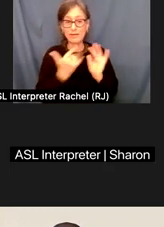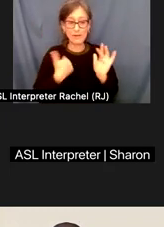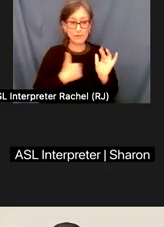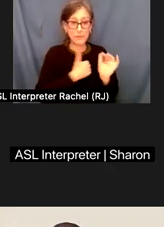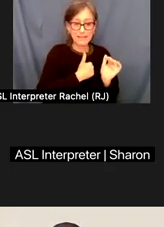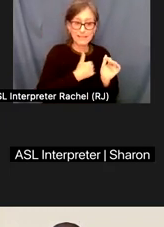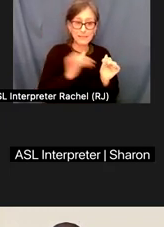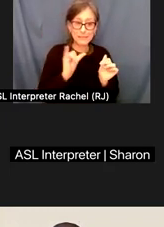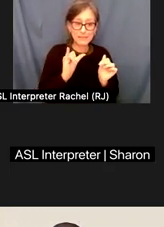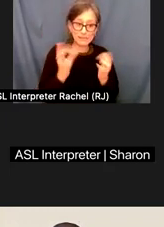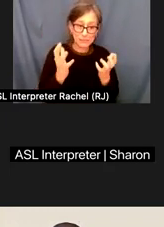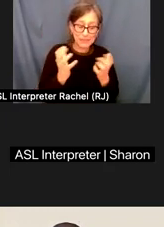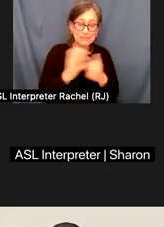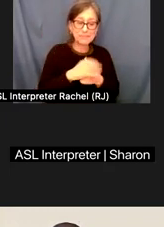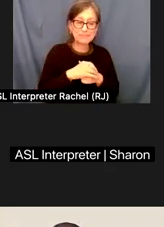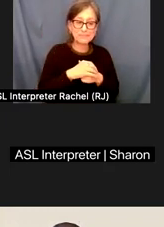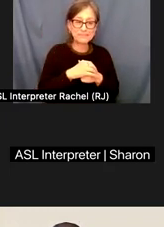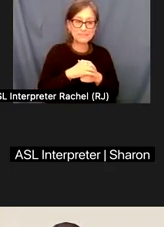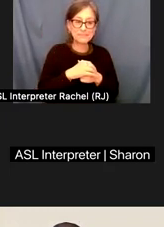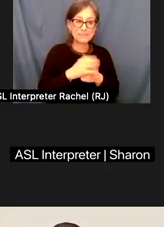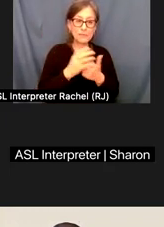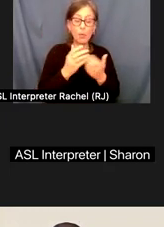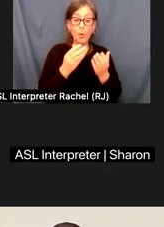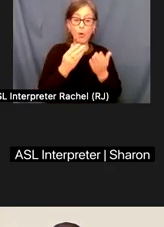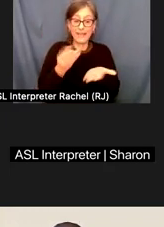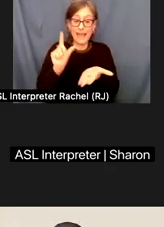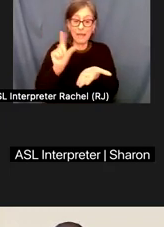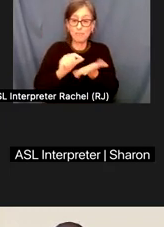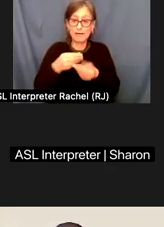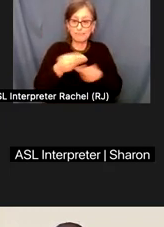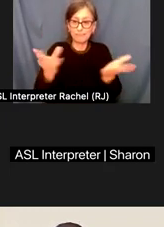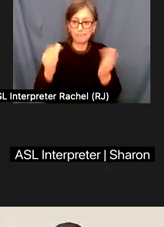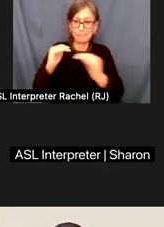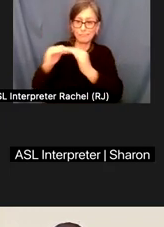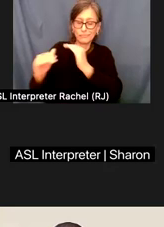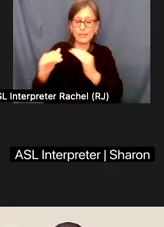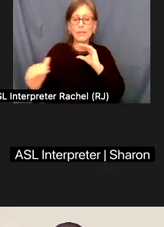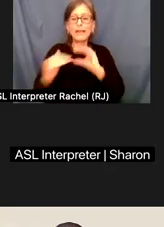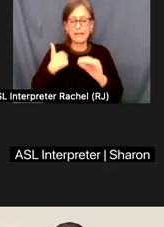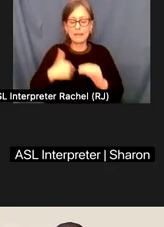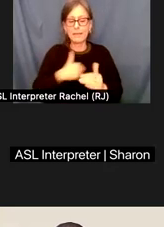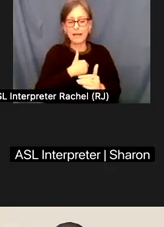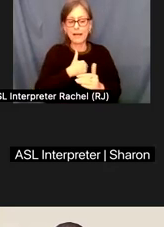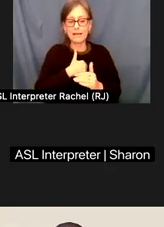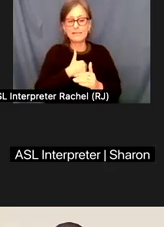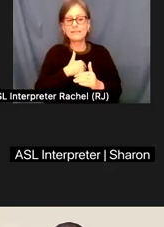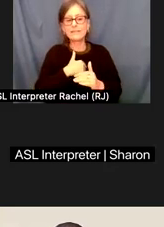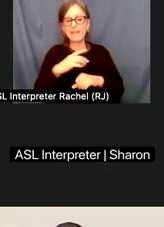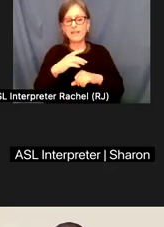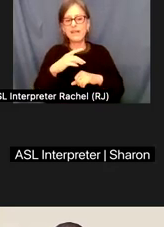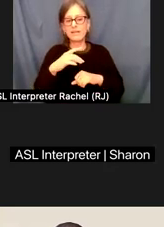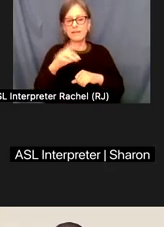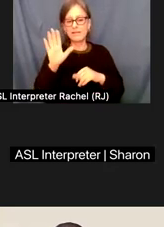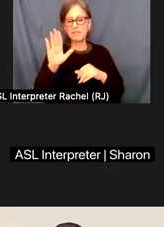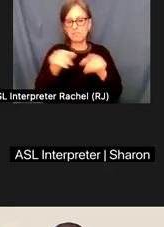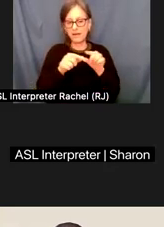like a supply of printed copies. You can email info@earthquakecountry.org, and we'll send you a